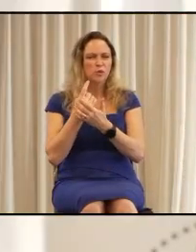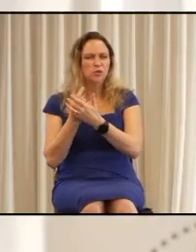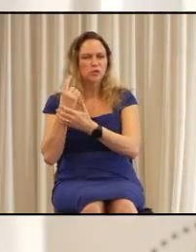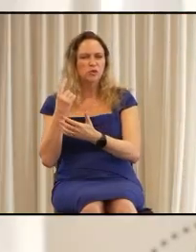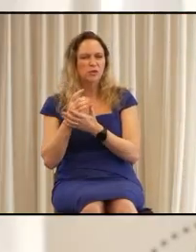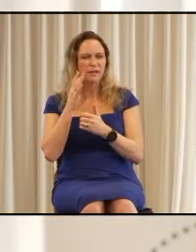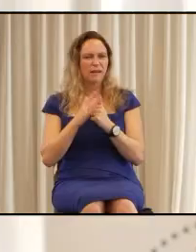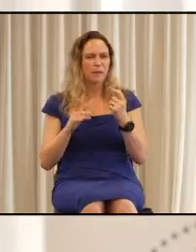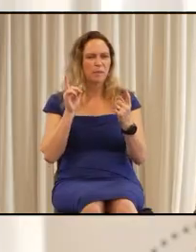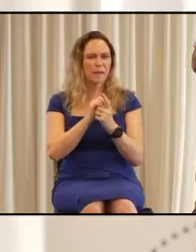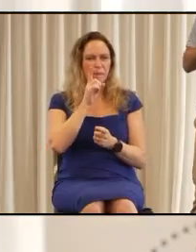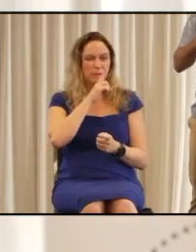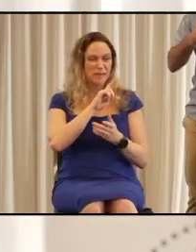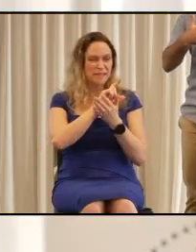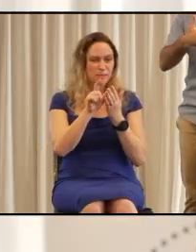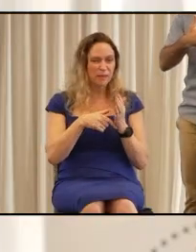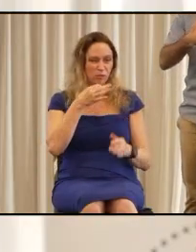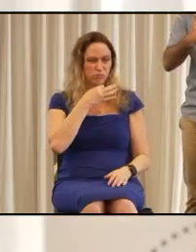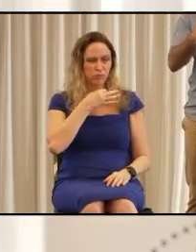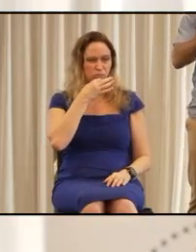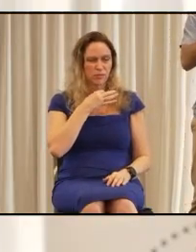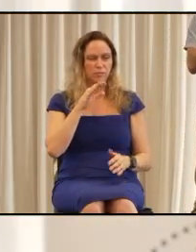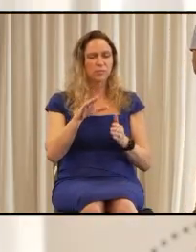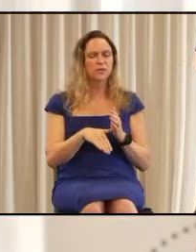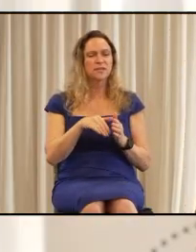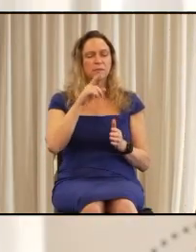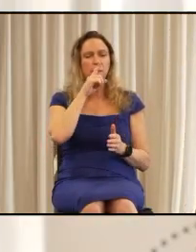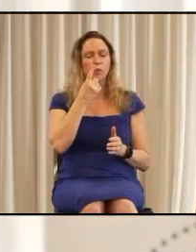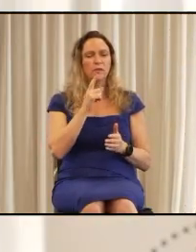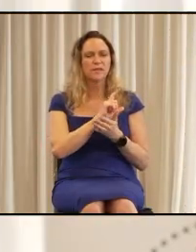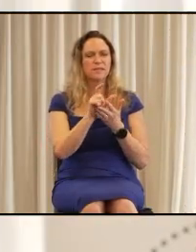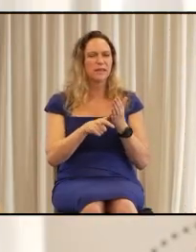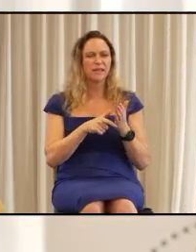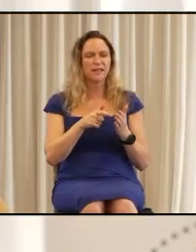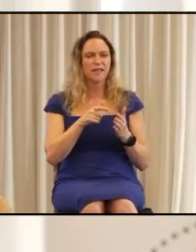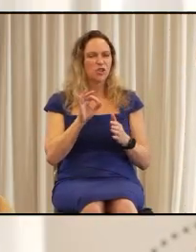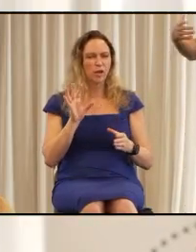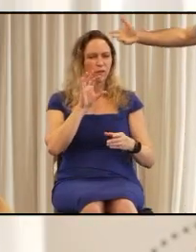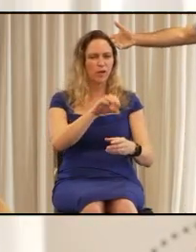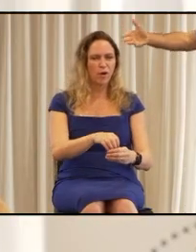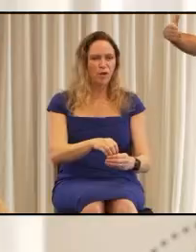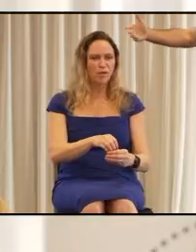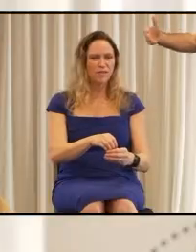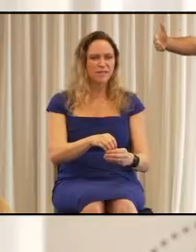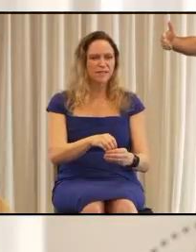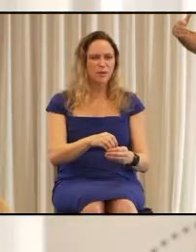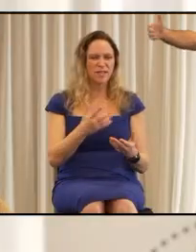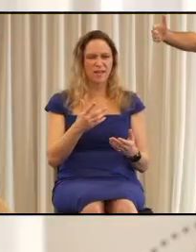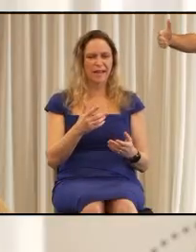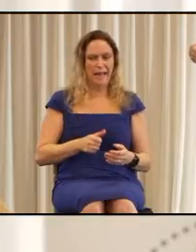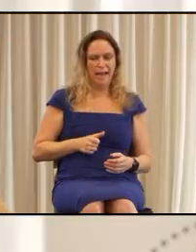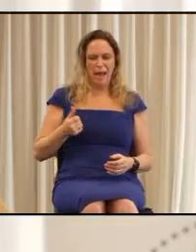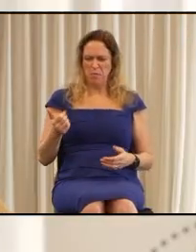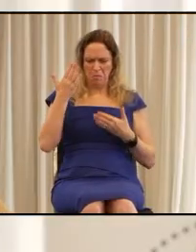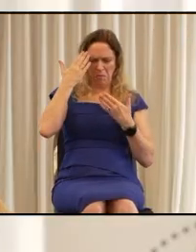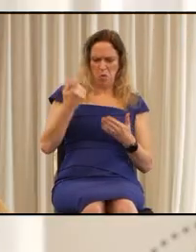people with disabilities because people with disabilities had not been involved in those communities. And so it was these two parties that kind of like a neighbor you've never talked to but you want